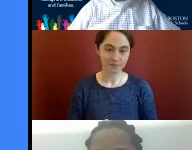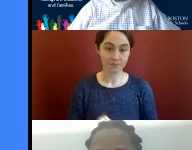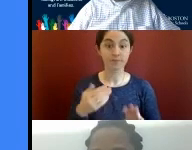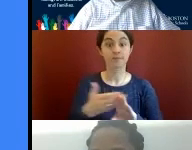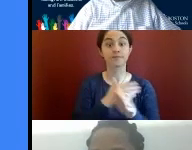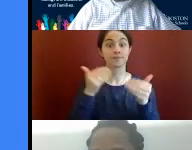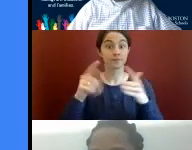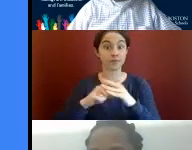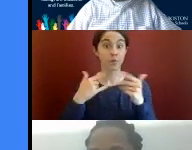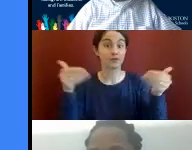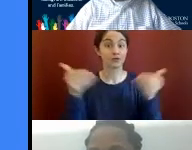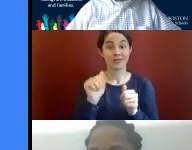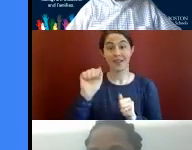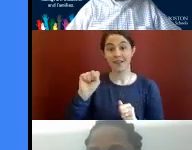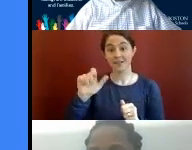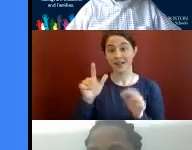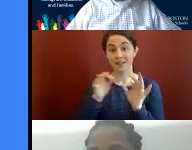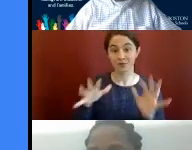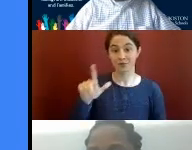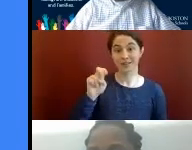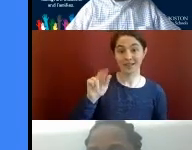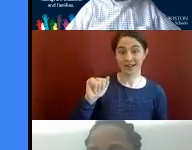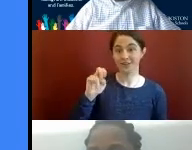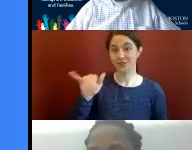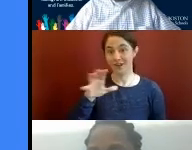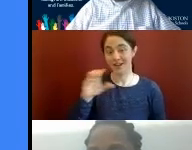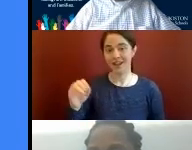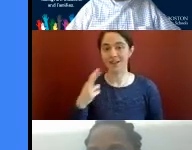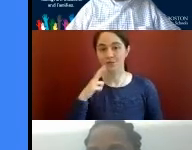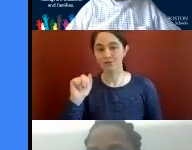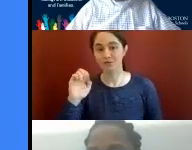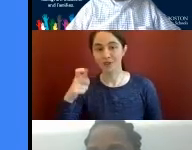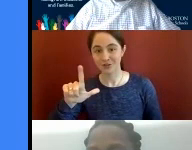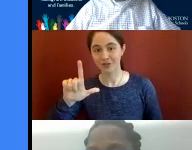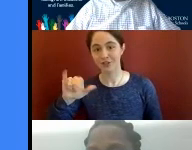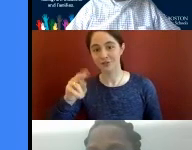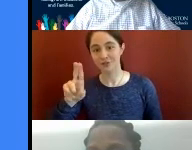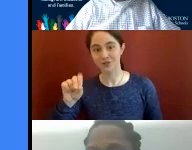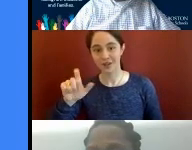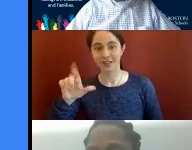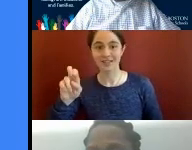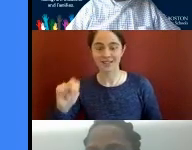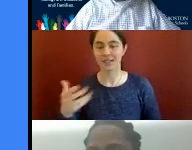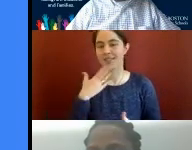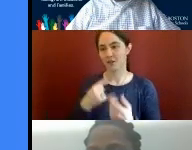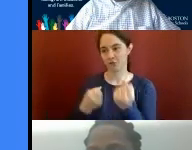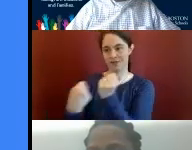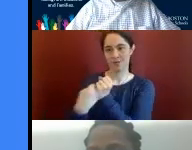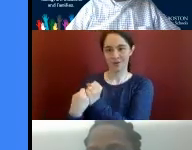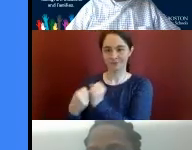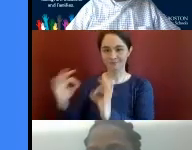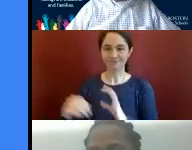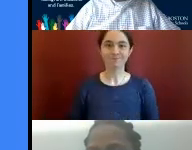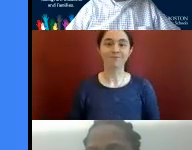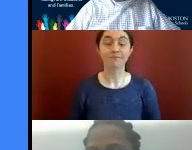introduce our Asl Interpreters, Lena Jenny and Rachel Judelson. Thank you for your support. Today, we are conducting the meeting